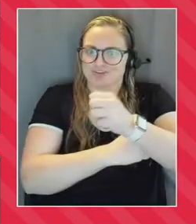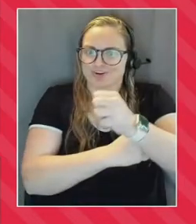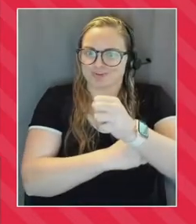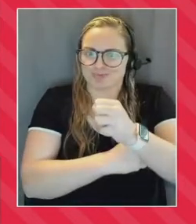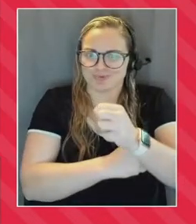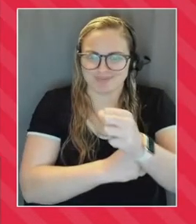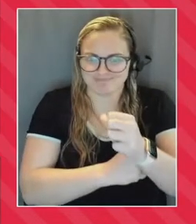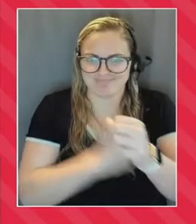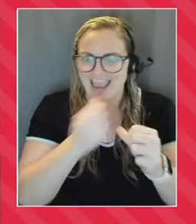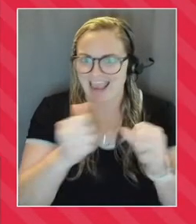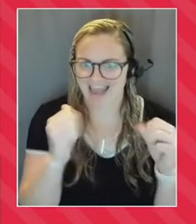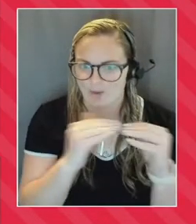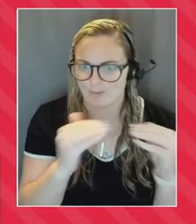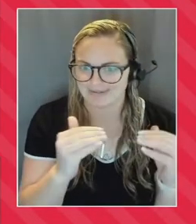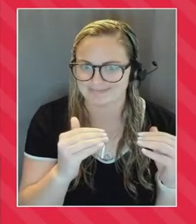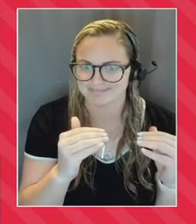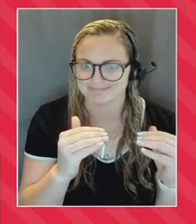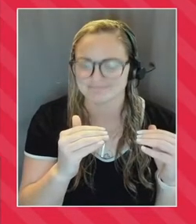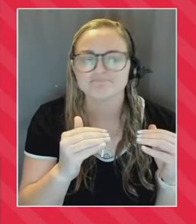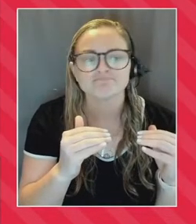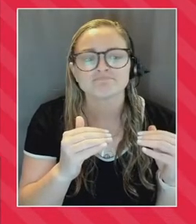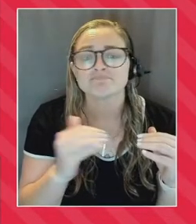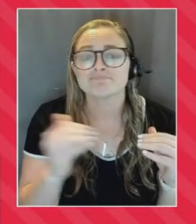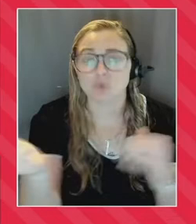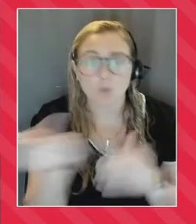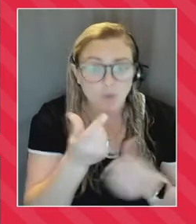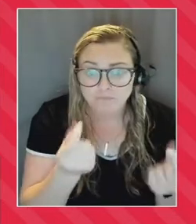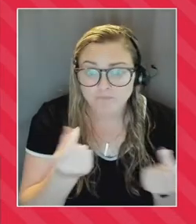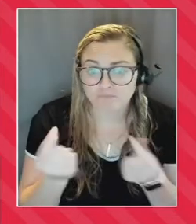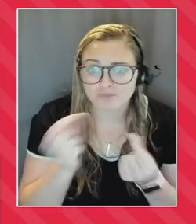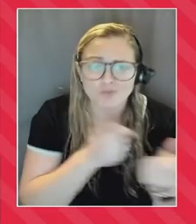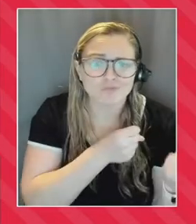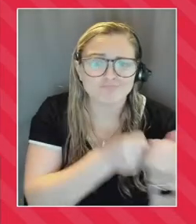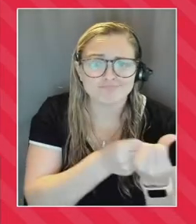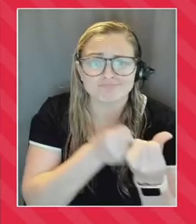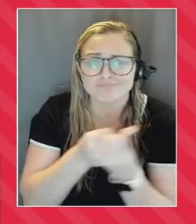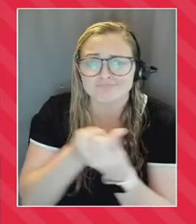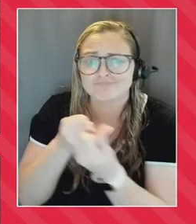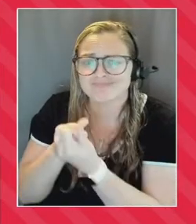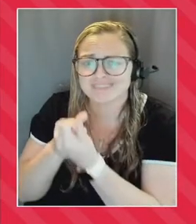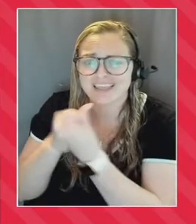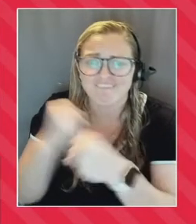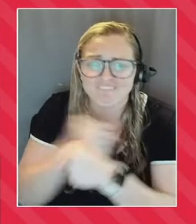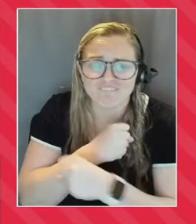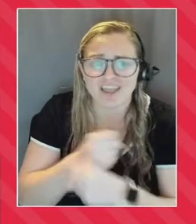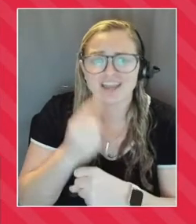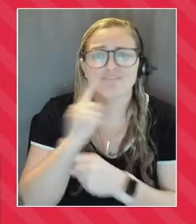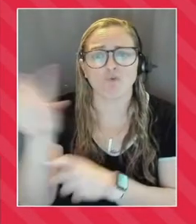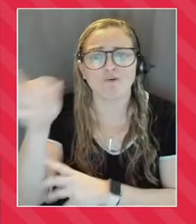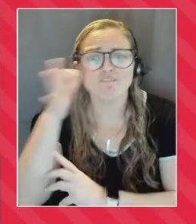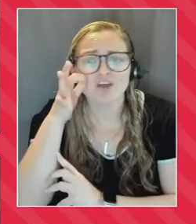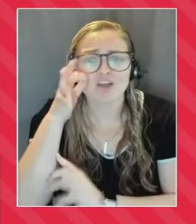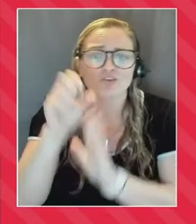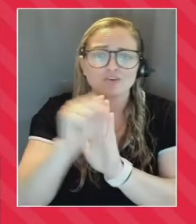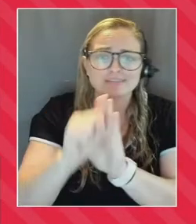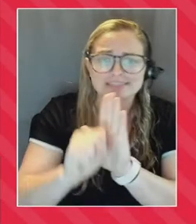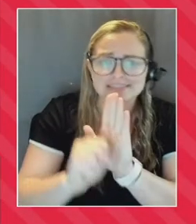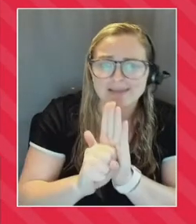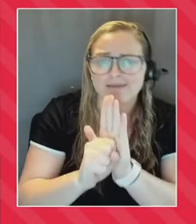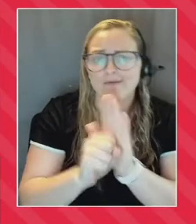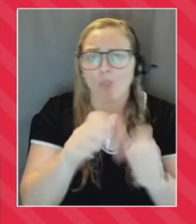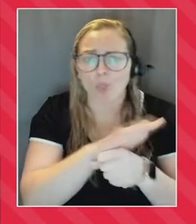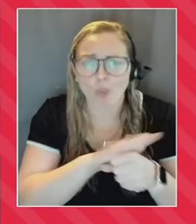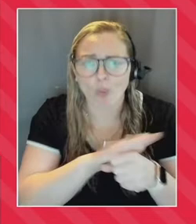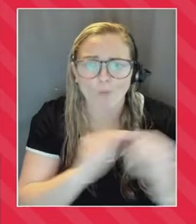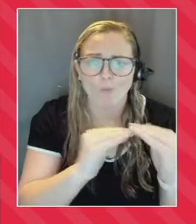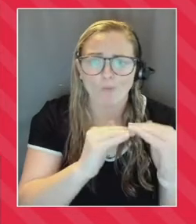so one thing that I think all of us can be doing is advocating and fighting on federal, state, and local levels for